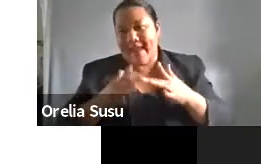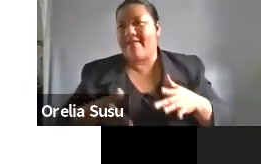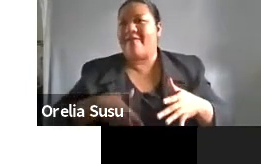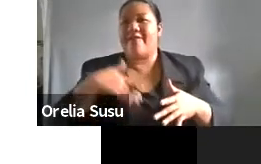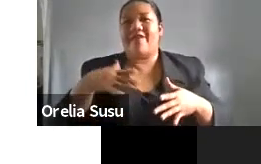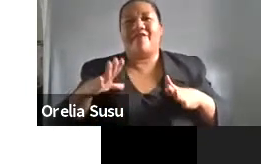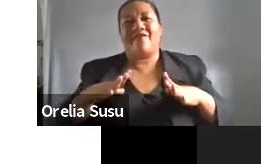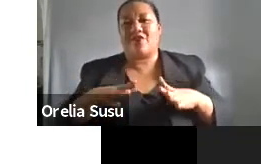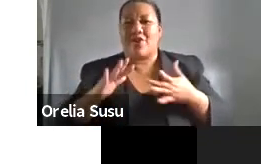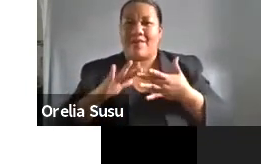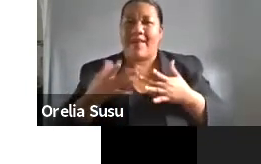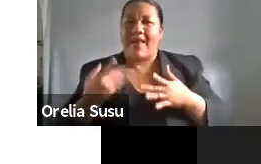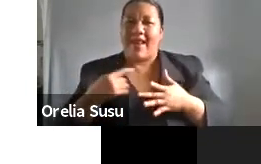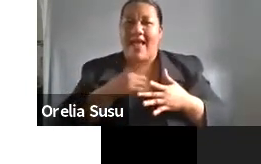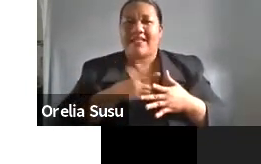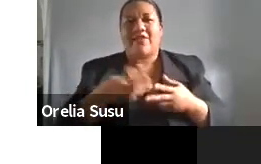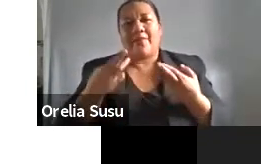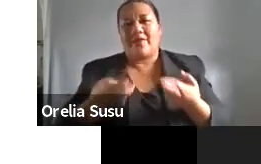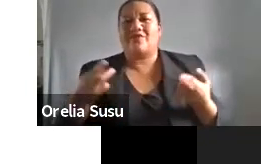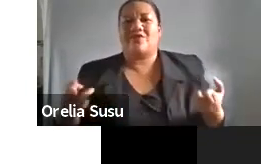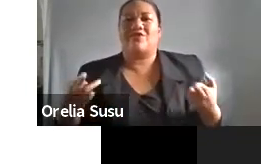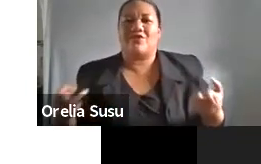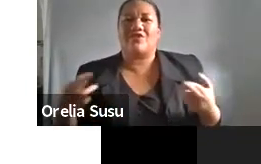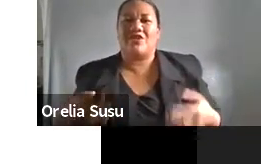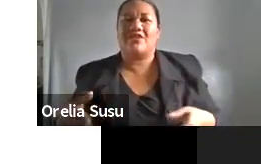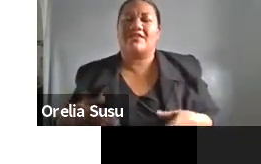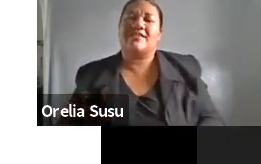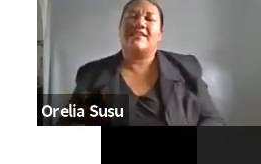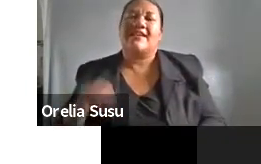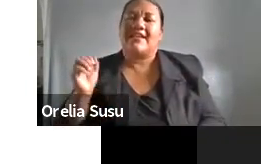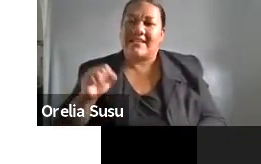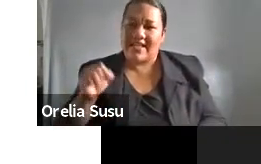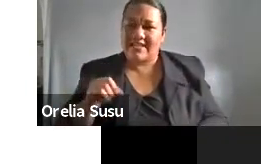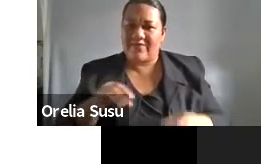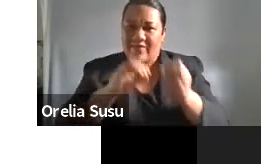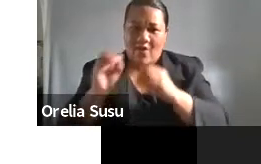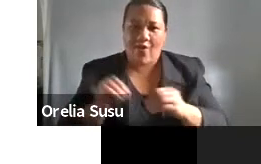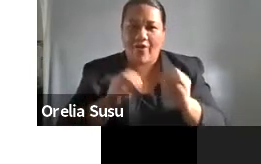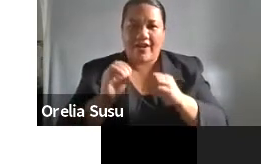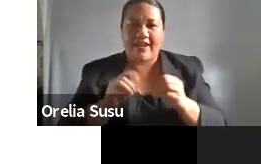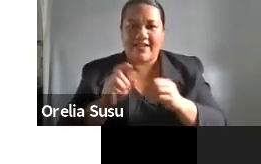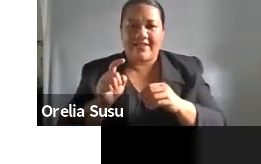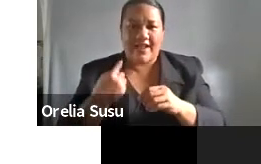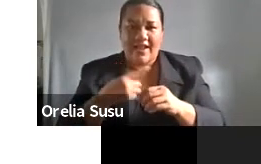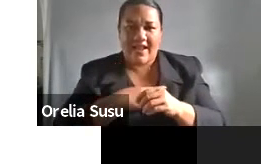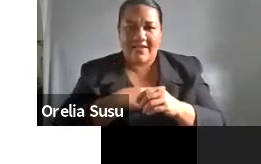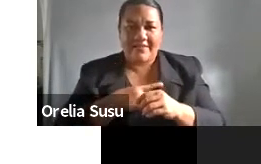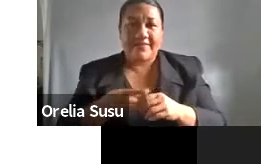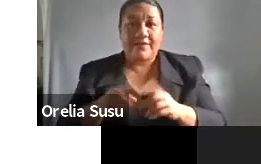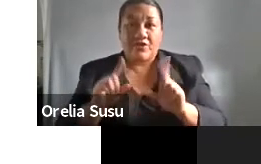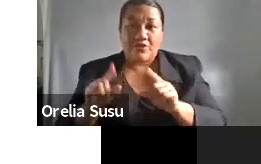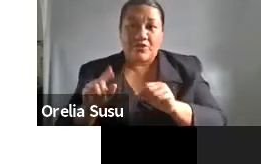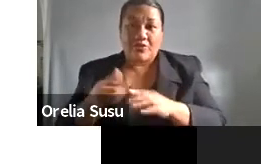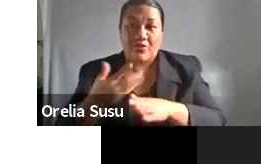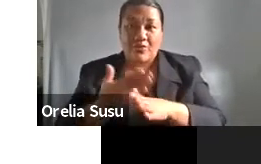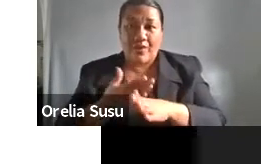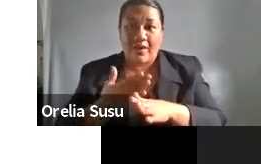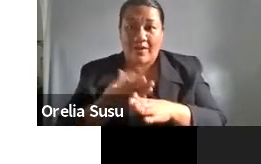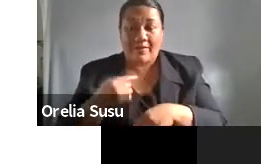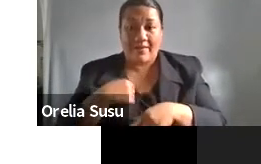resources. Diva 10 tips for grassroots organizing one of the thing that we recognize after doing this work for 9 to 10 years is